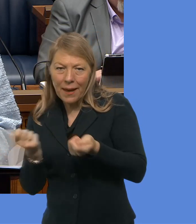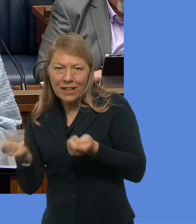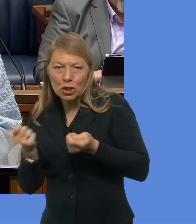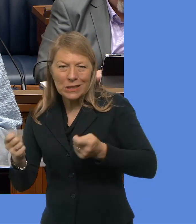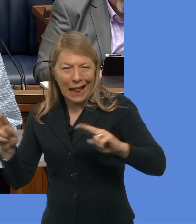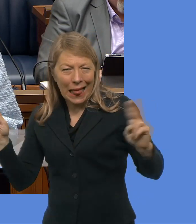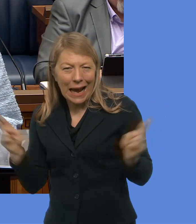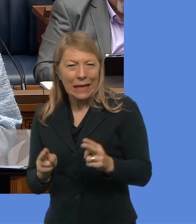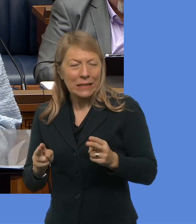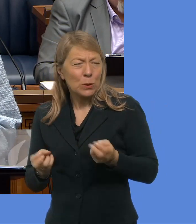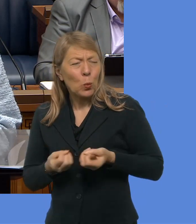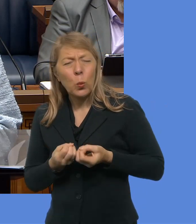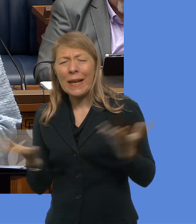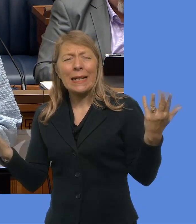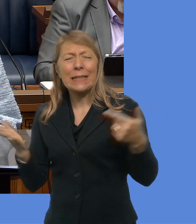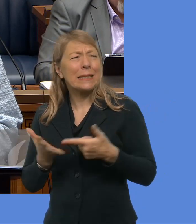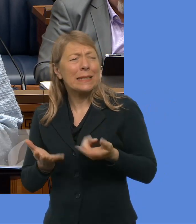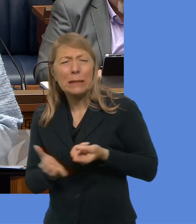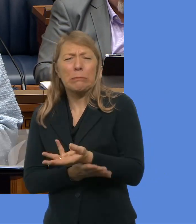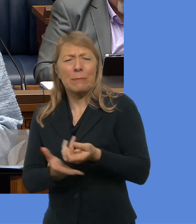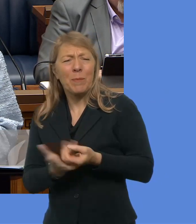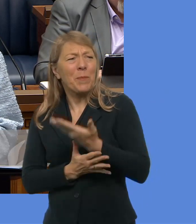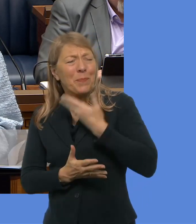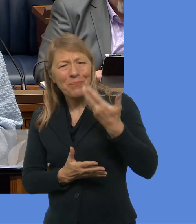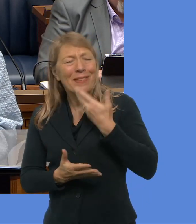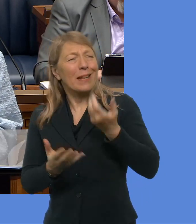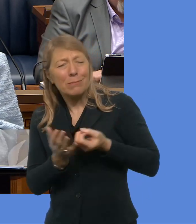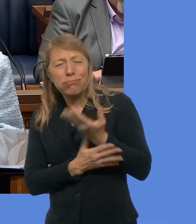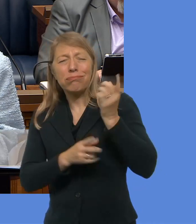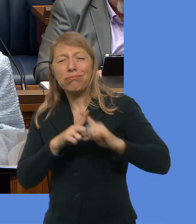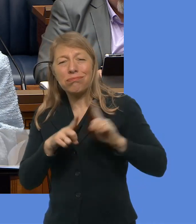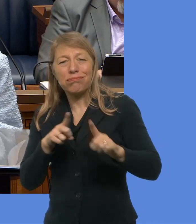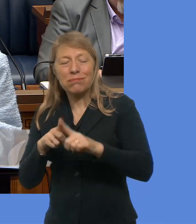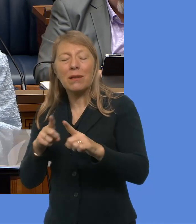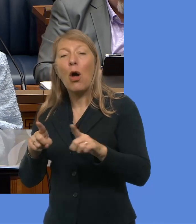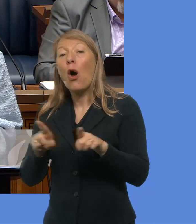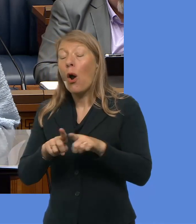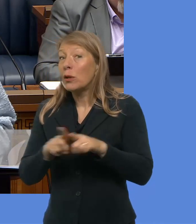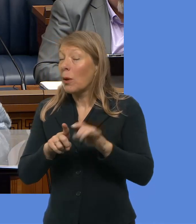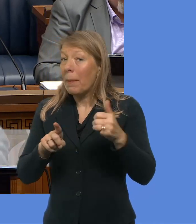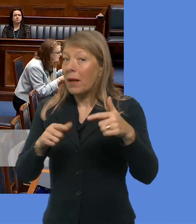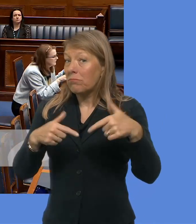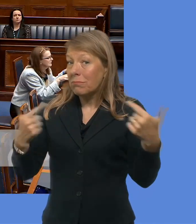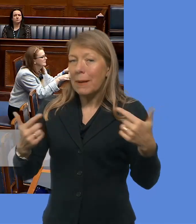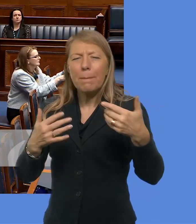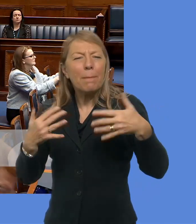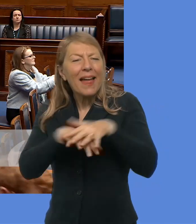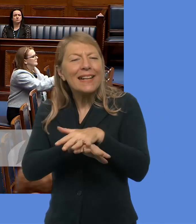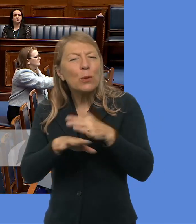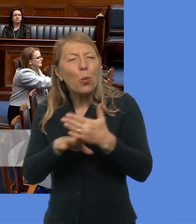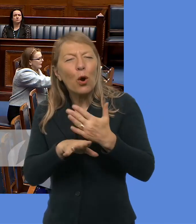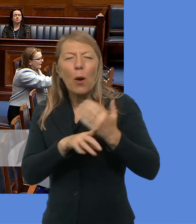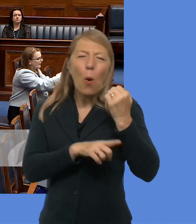a hybrid working policy to support new ways of working that also deliver environmental benefits. Philip